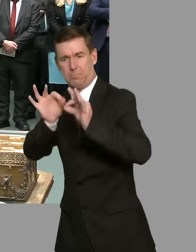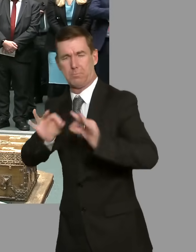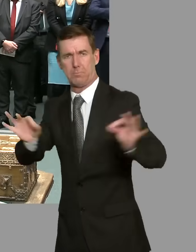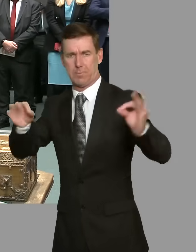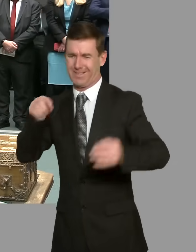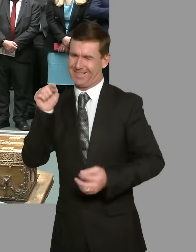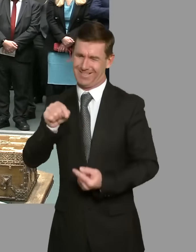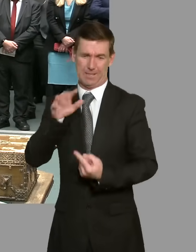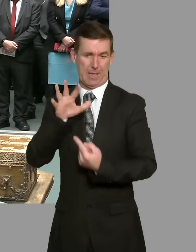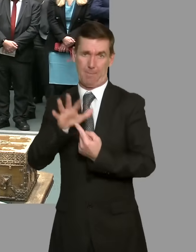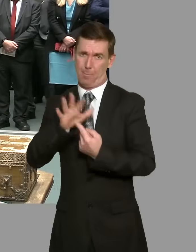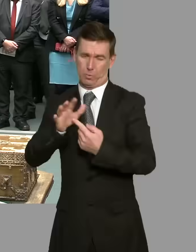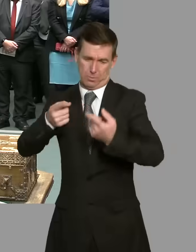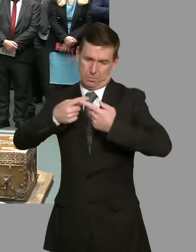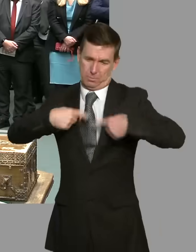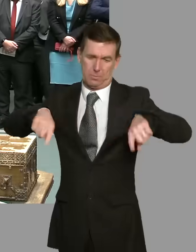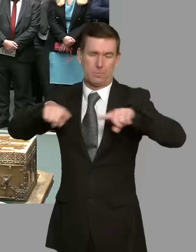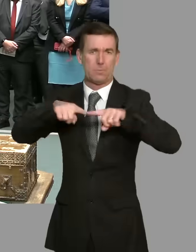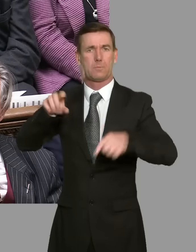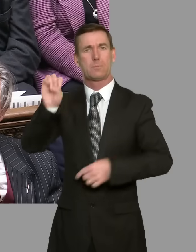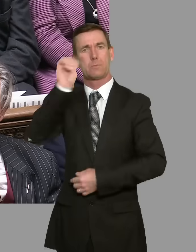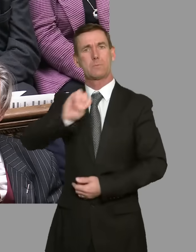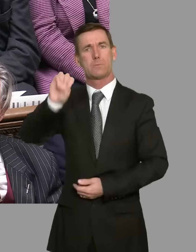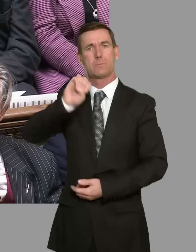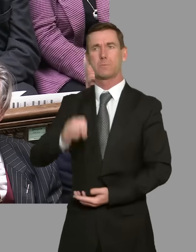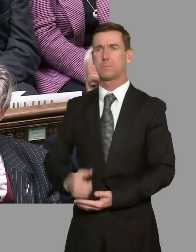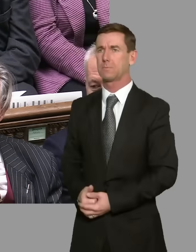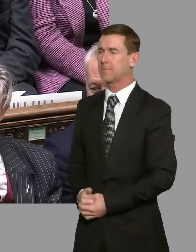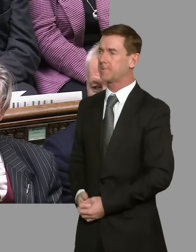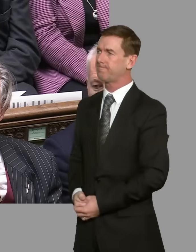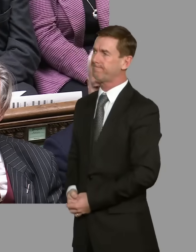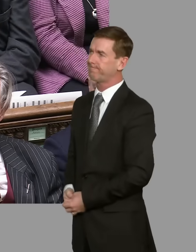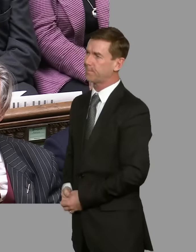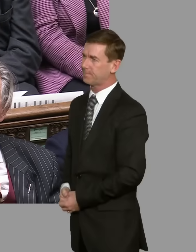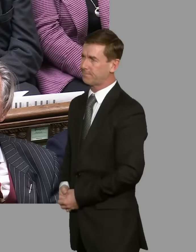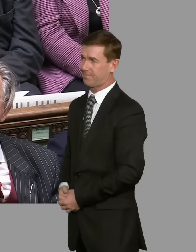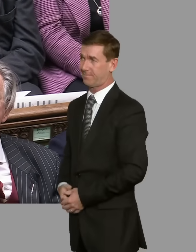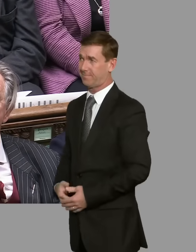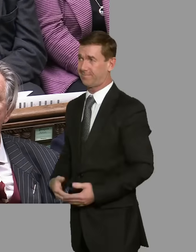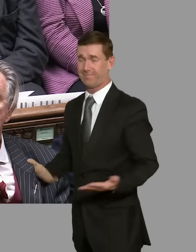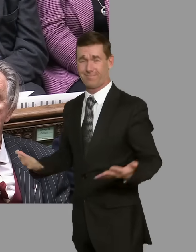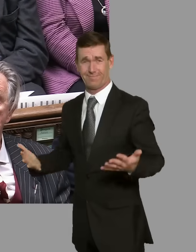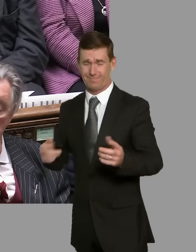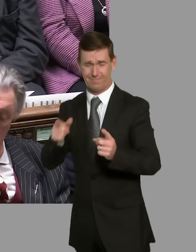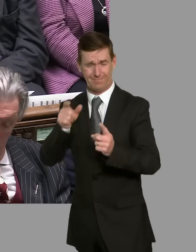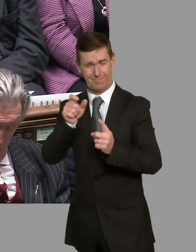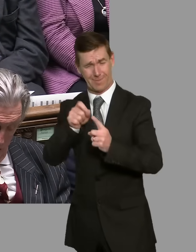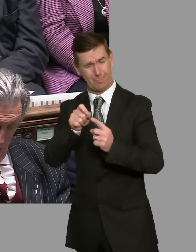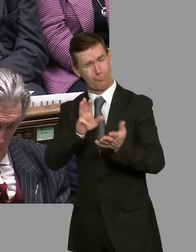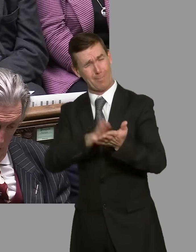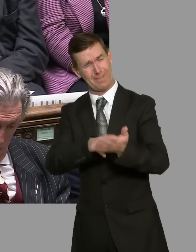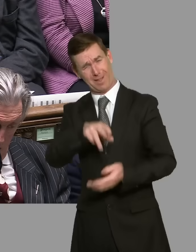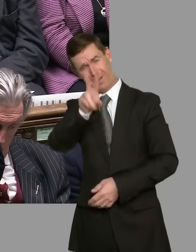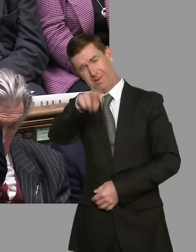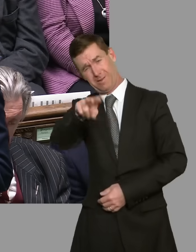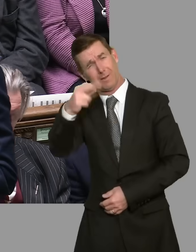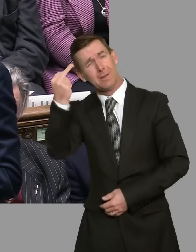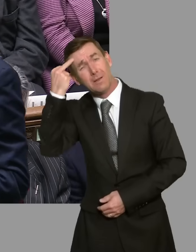Prime Minister just looks ridiculous when he won't tell the truth that Trump has broken international